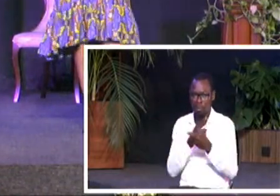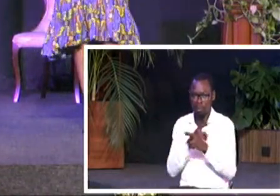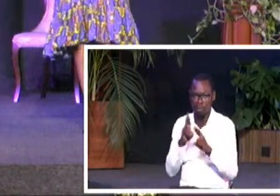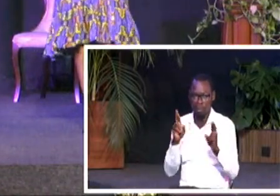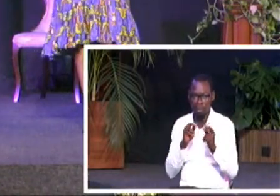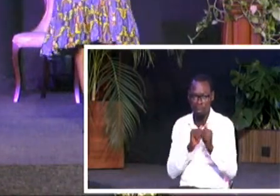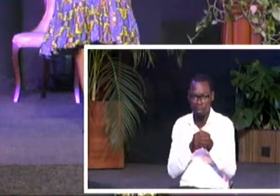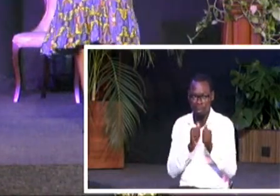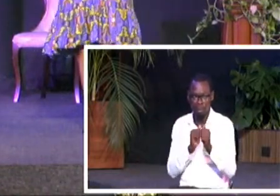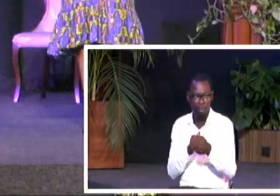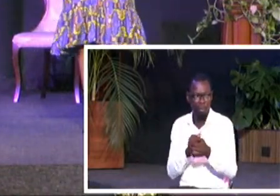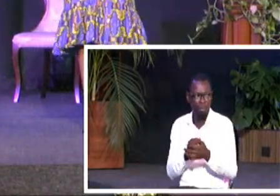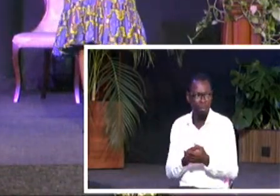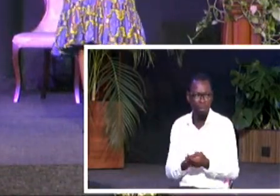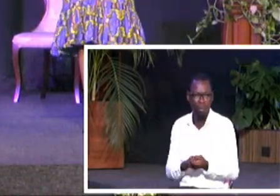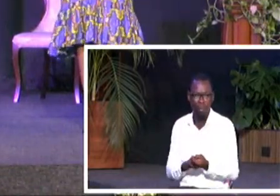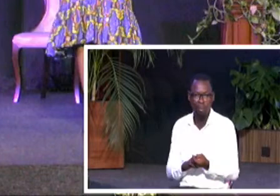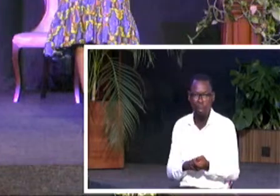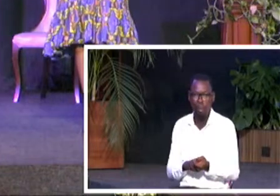the third prize first.